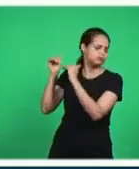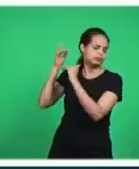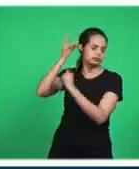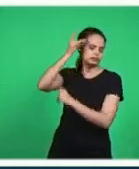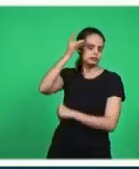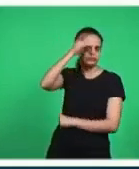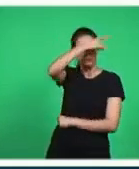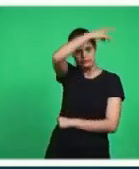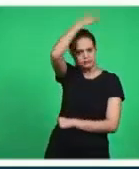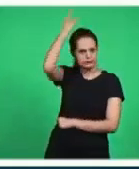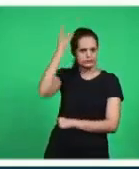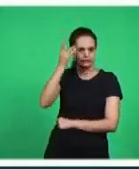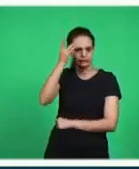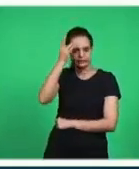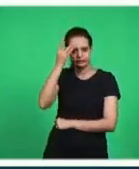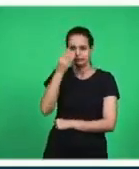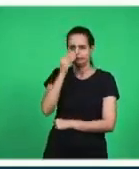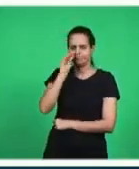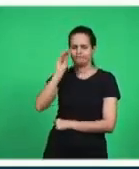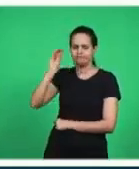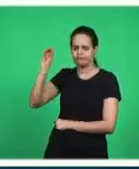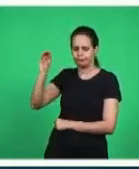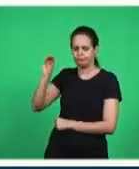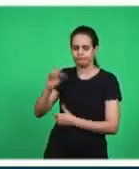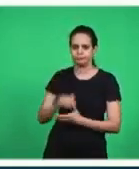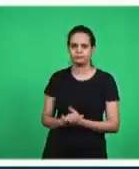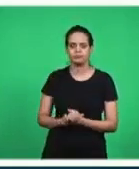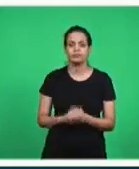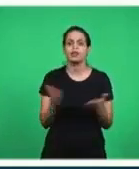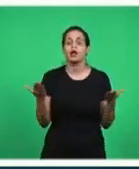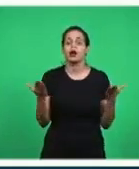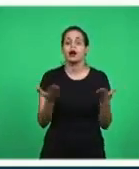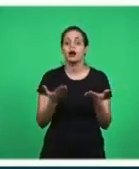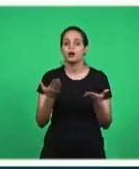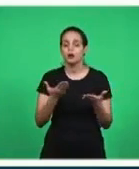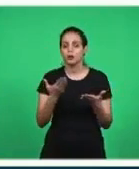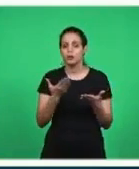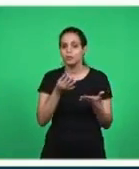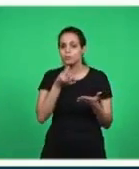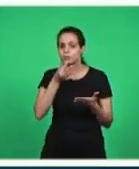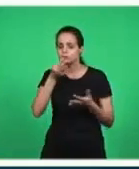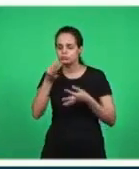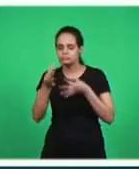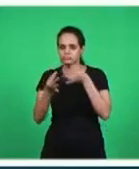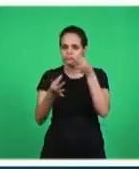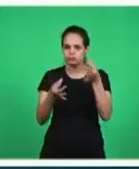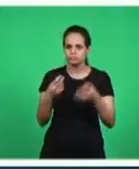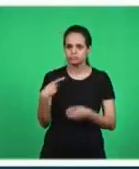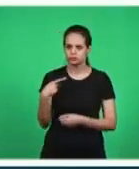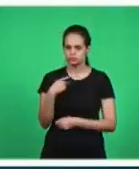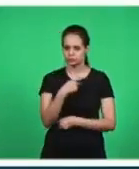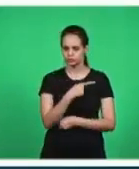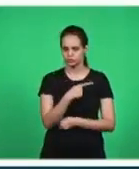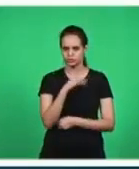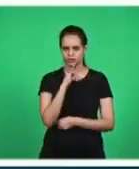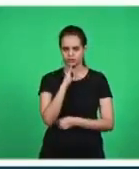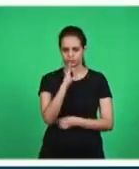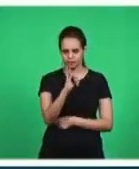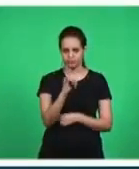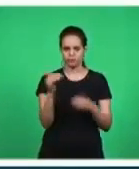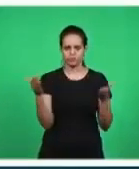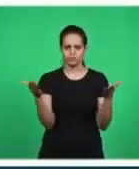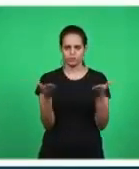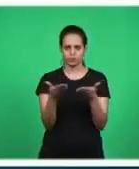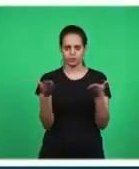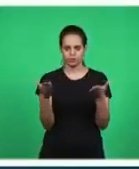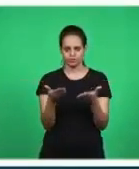threshold that was established by the Holy Spirit. We're going to have a word, which is going to be a contribution of a few pastors here. The pastors are going to